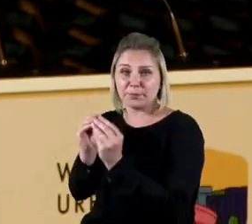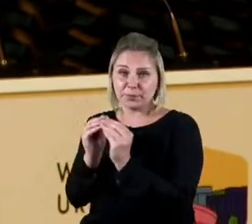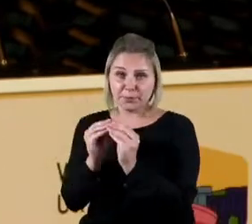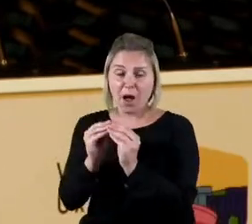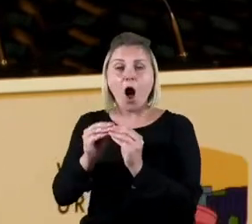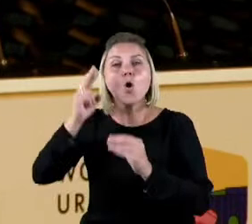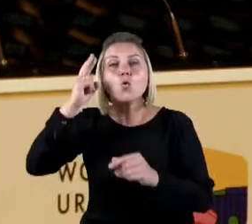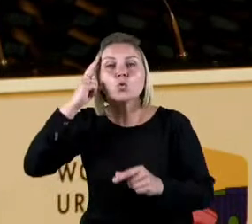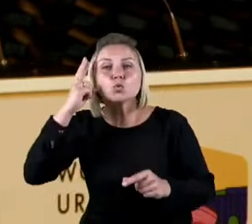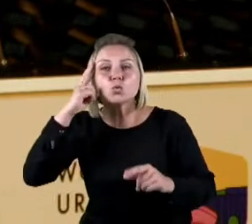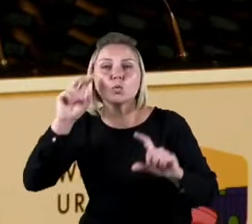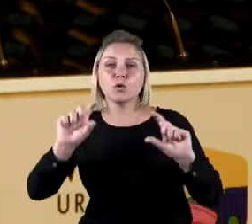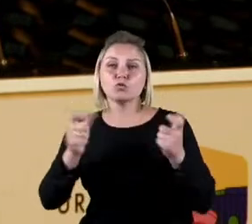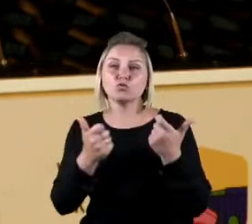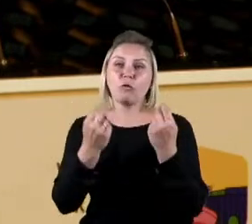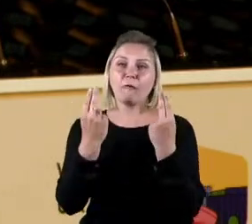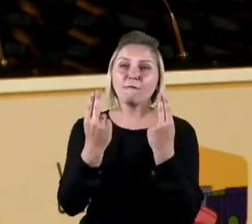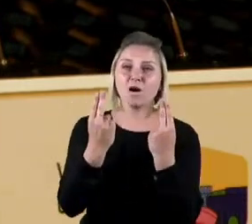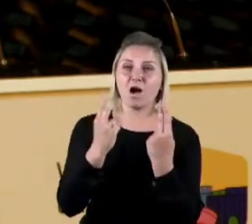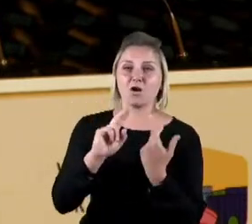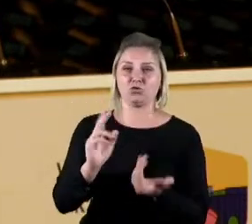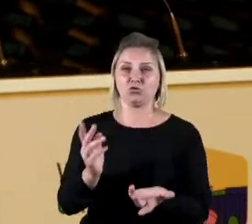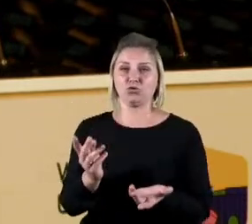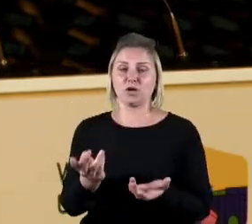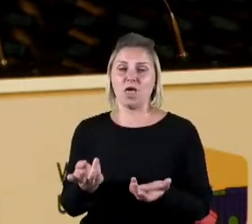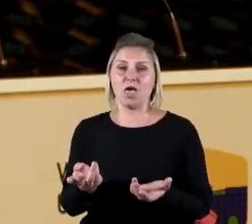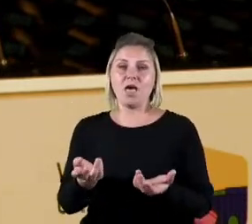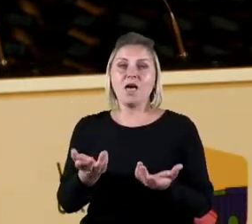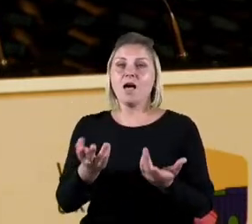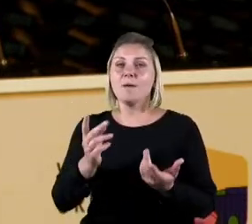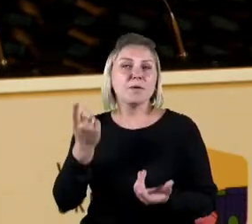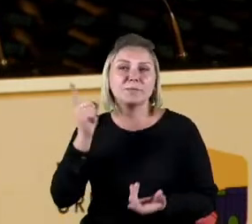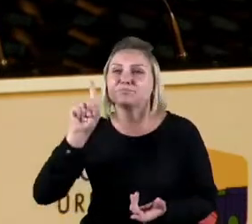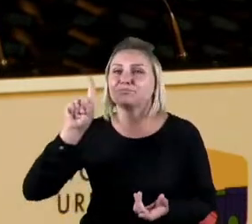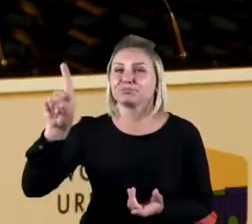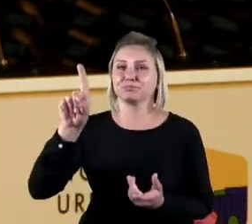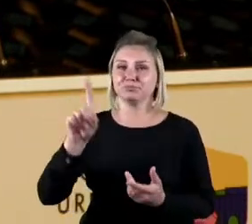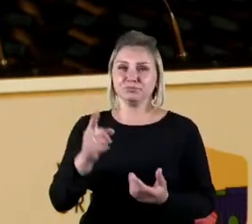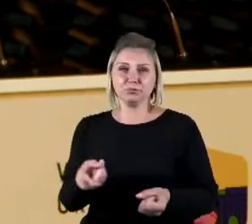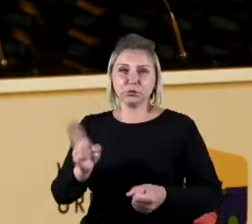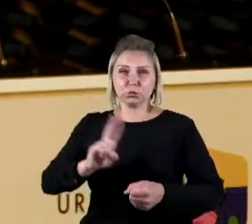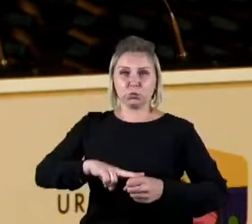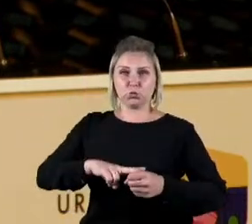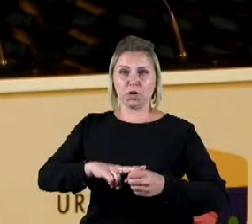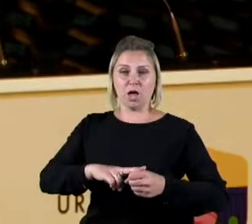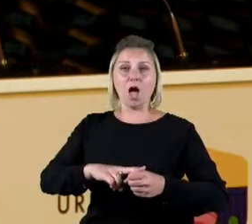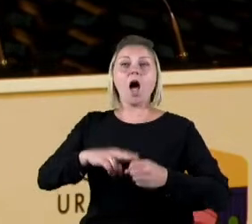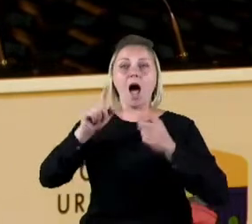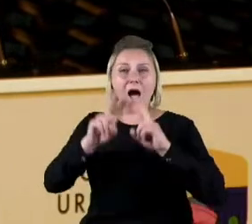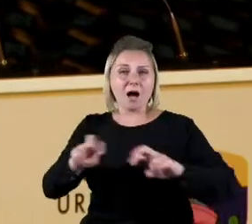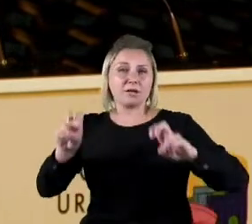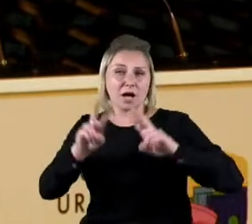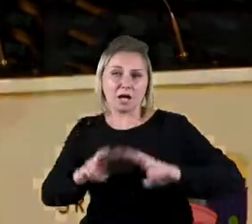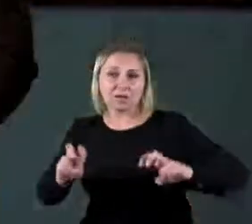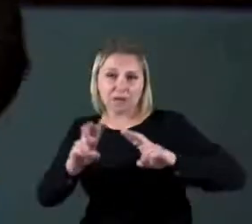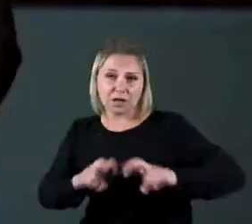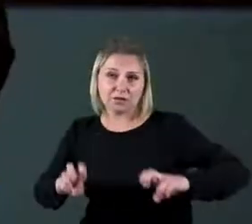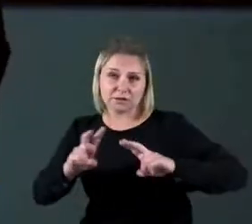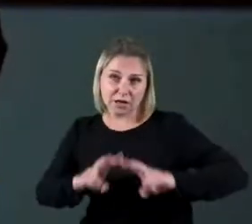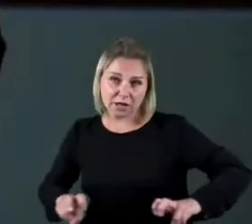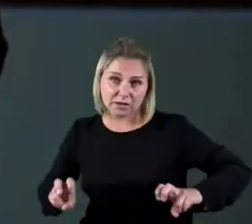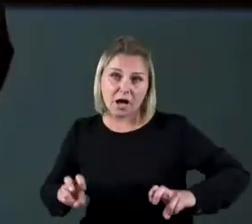to urban resilience. The findings tell us that more of the same is clearly not enough to meet the